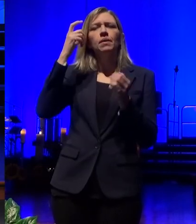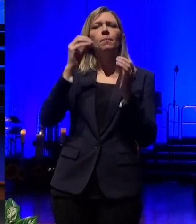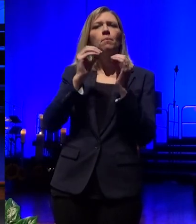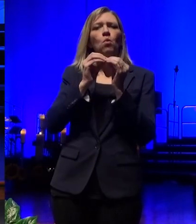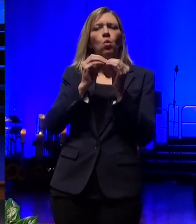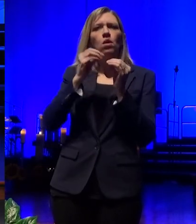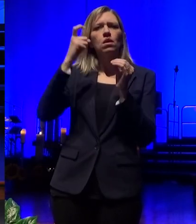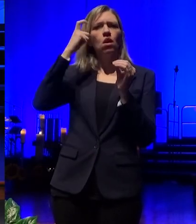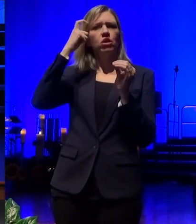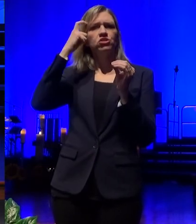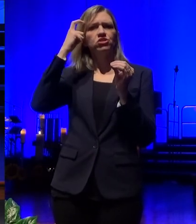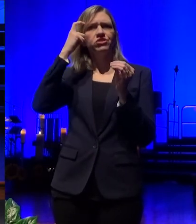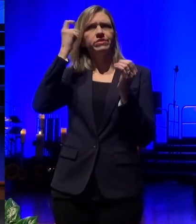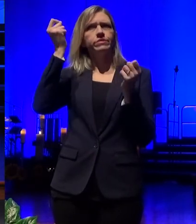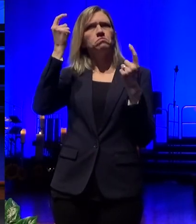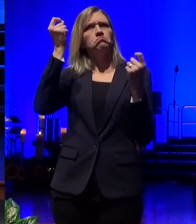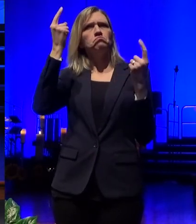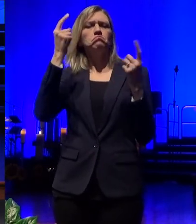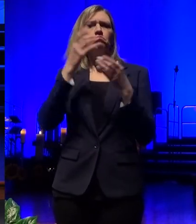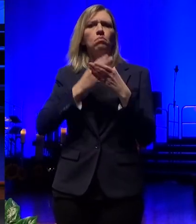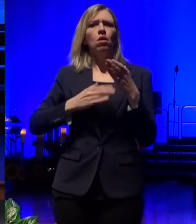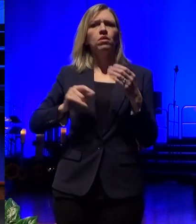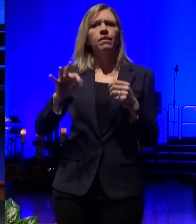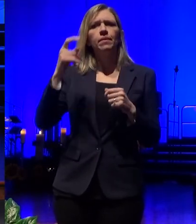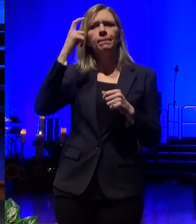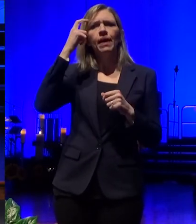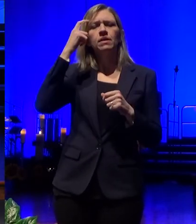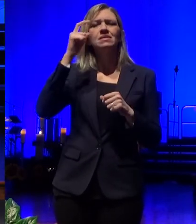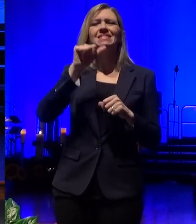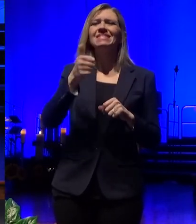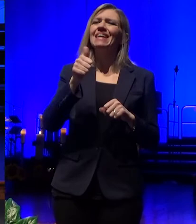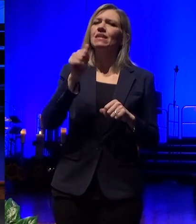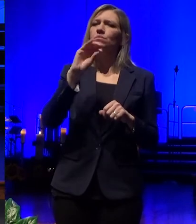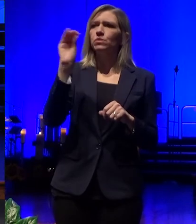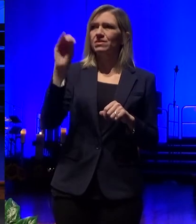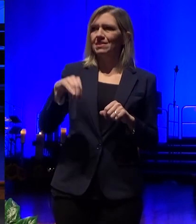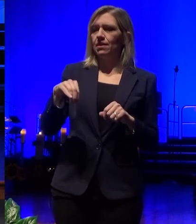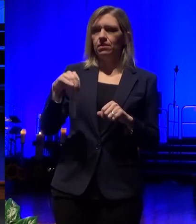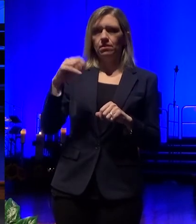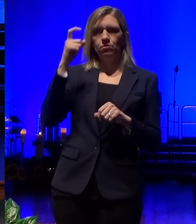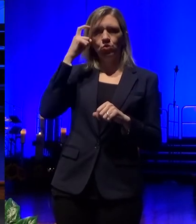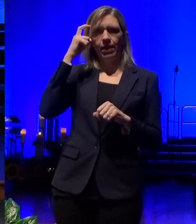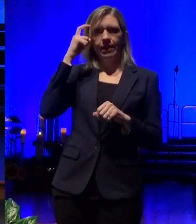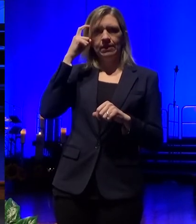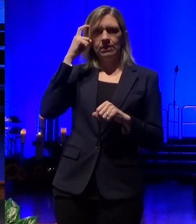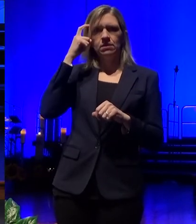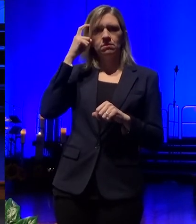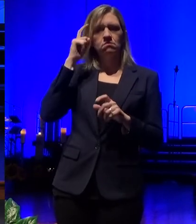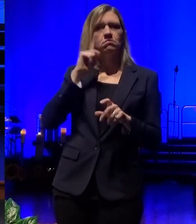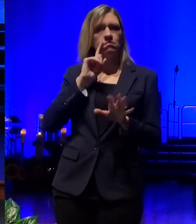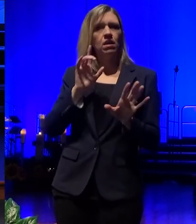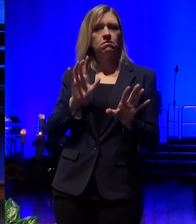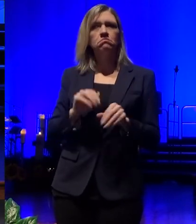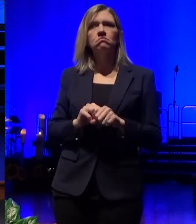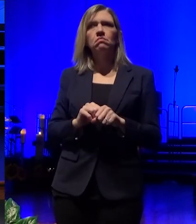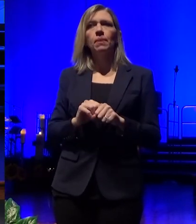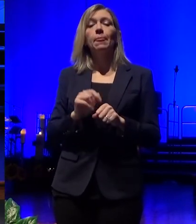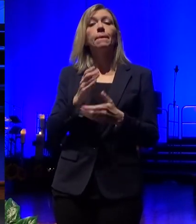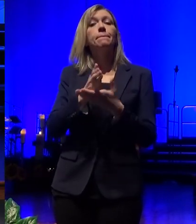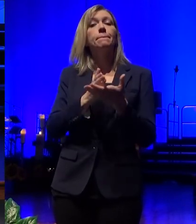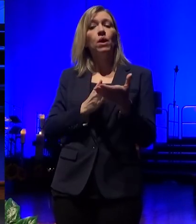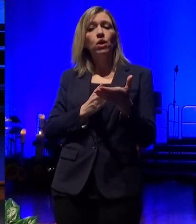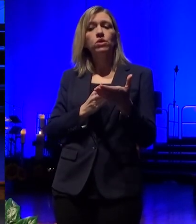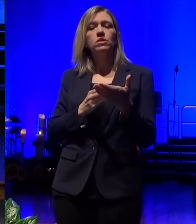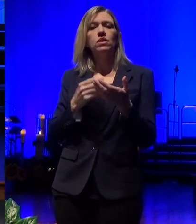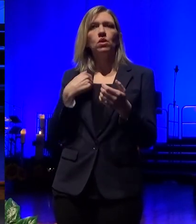more conscious aspect of our mind, which is about 10% of the use of our brain, actually. The part of us that